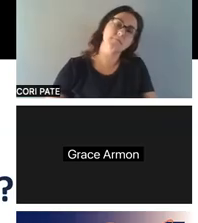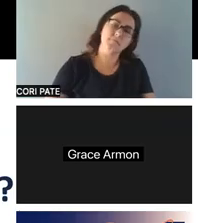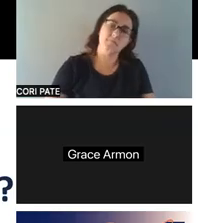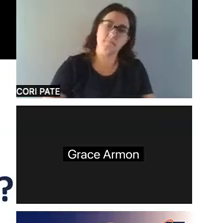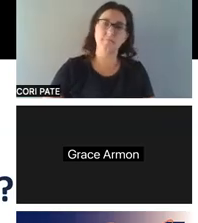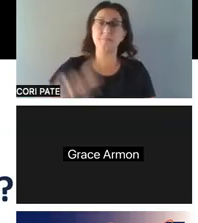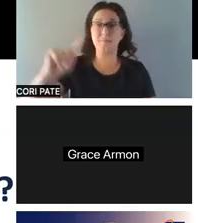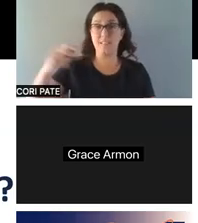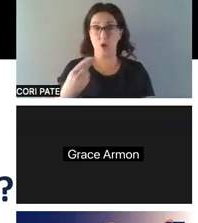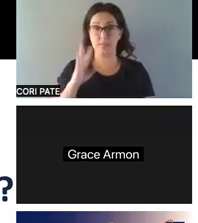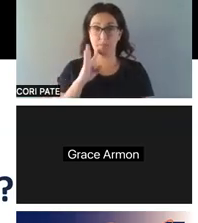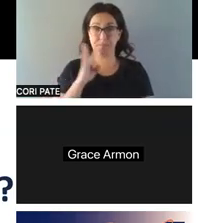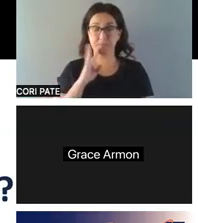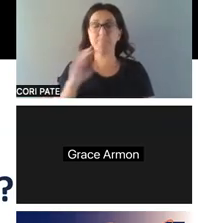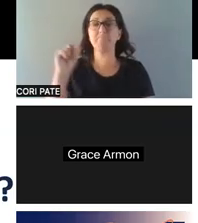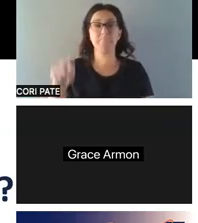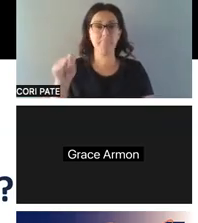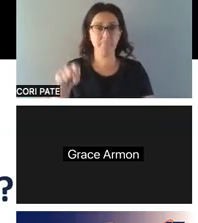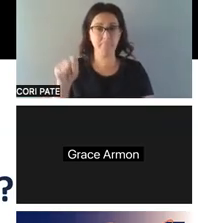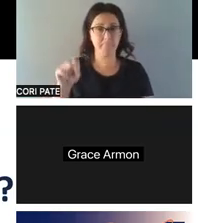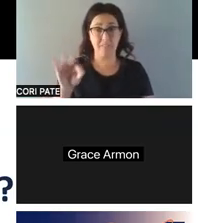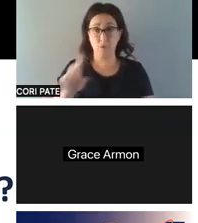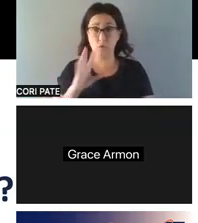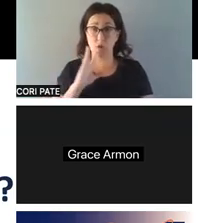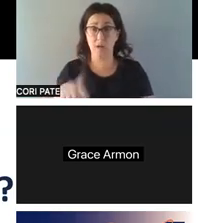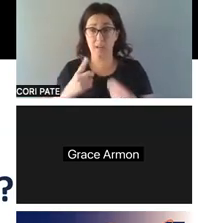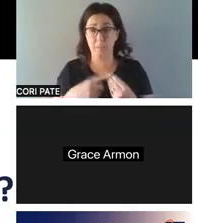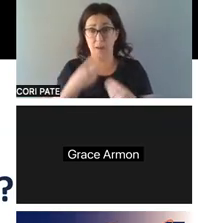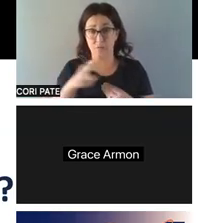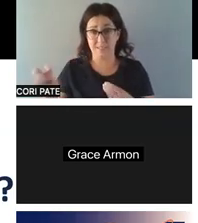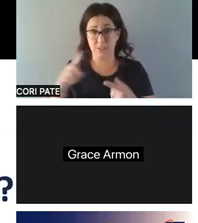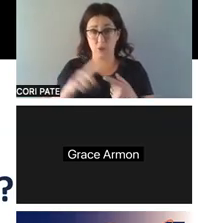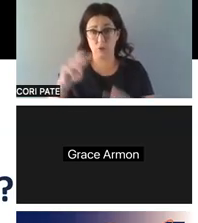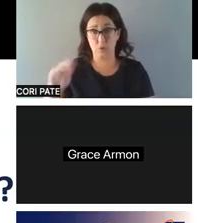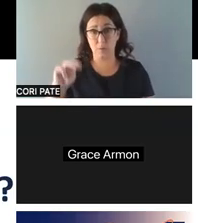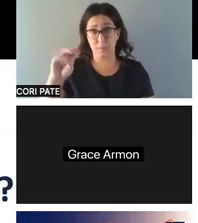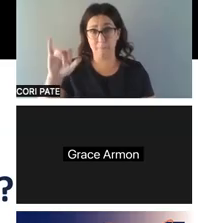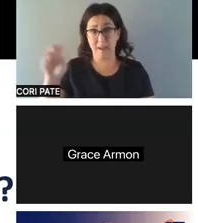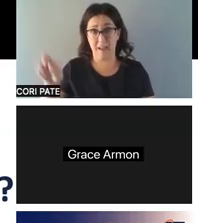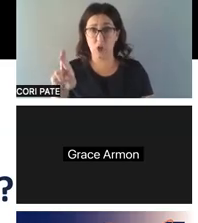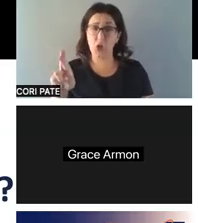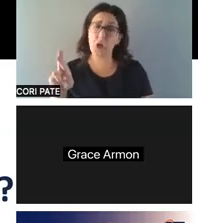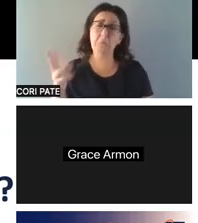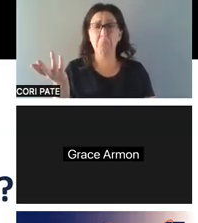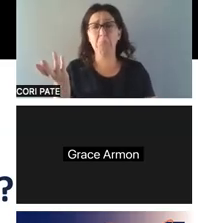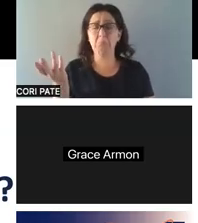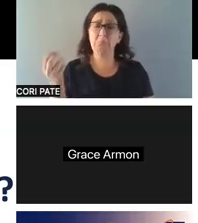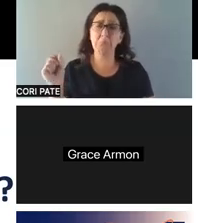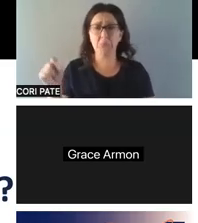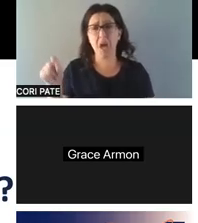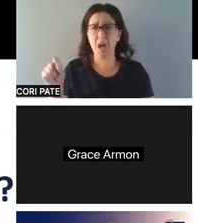Yes, so if you're referring to his transition to Meyer, um, yes,